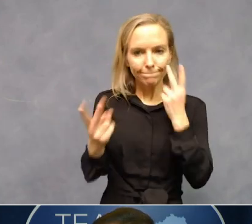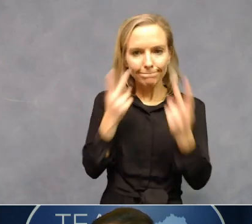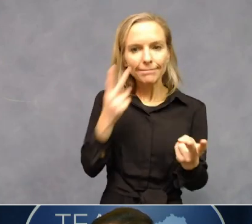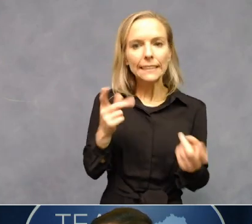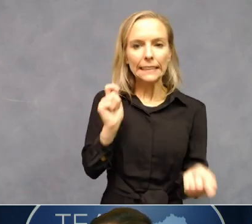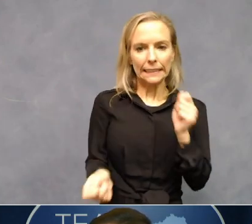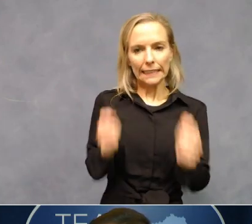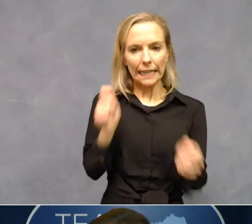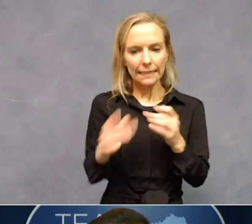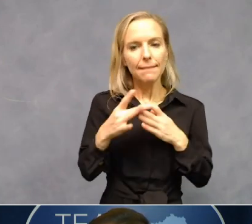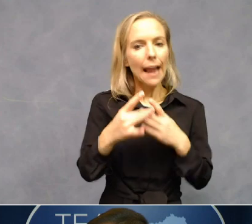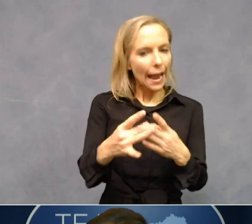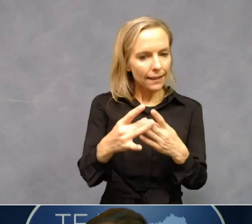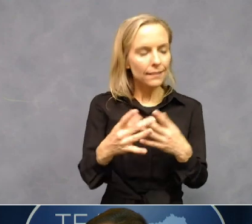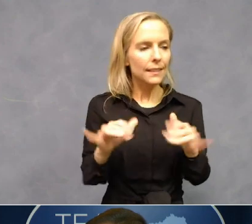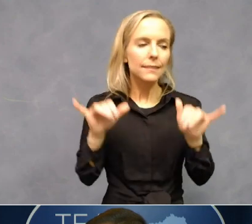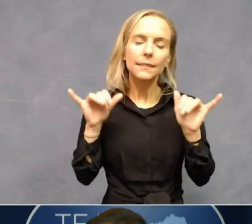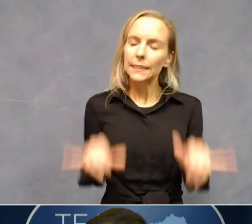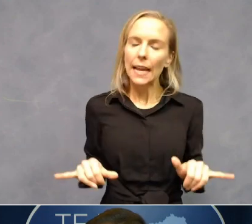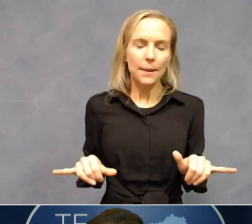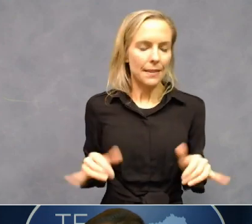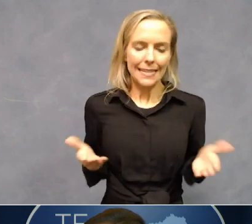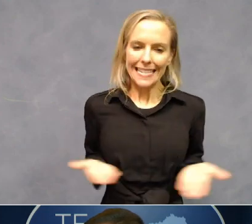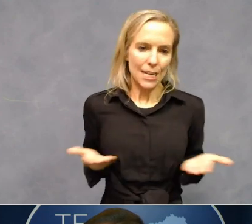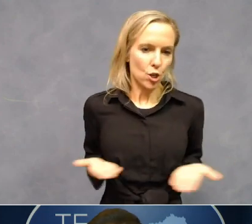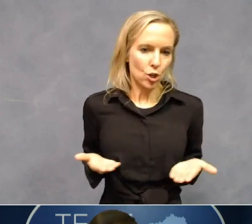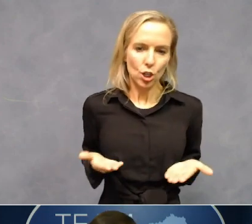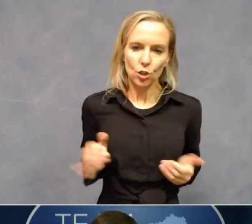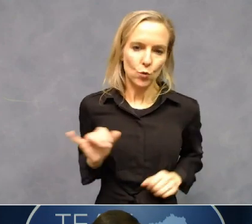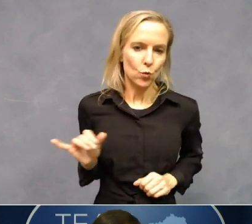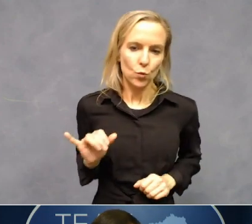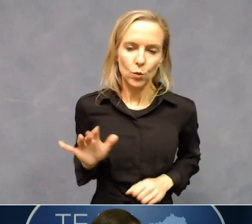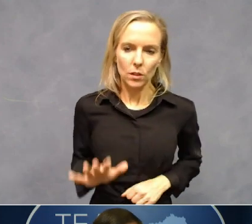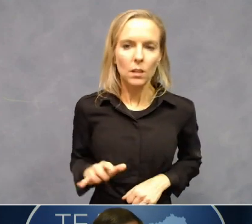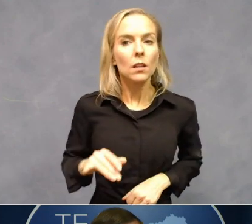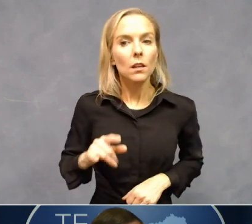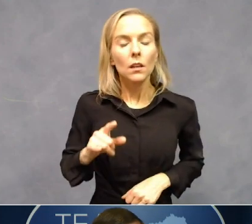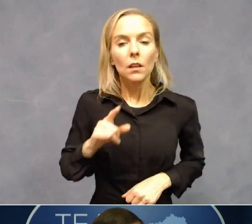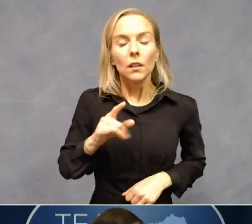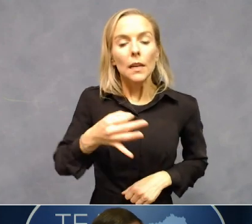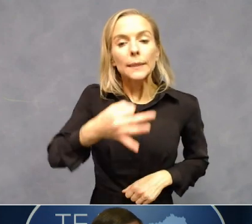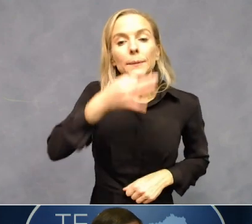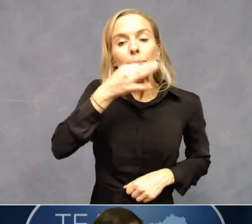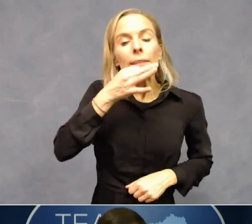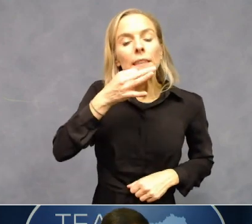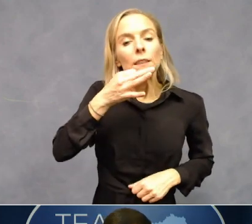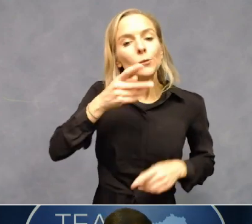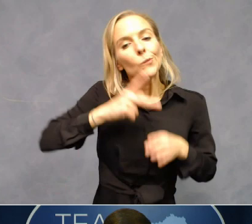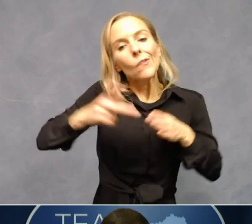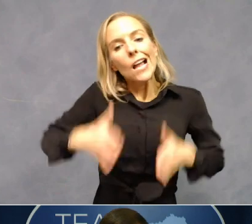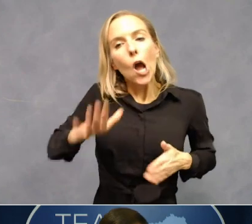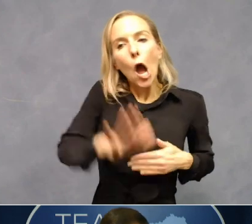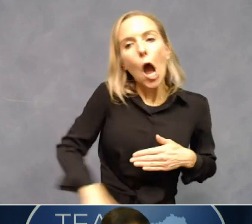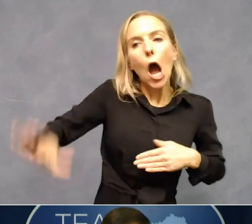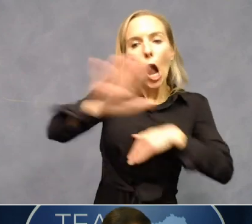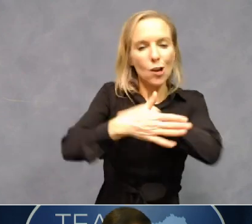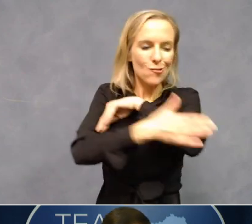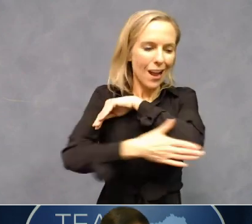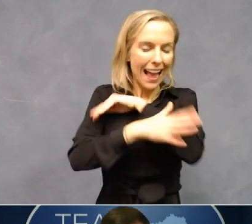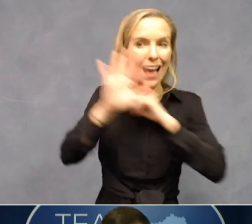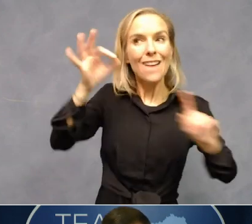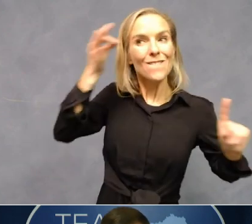That's been the same here. And I believe that experts around the country have talked about this. The federal government originally